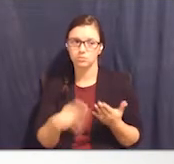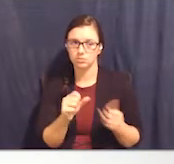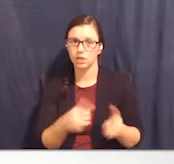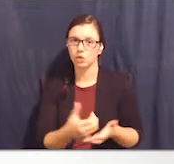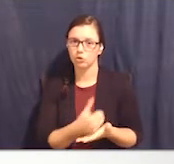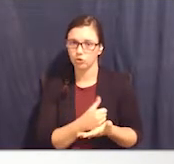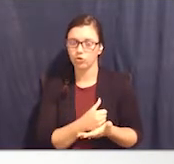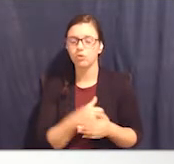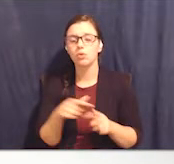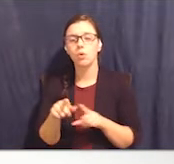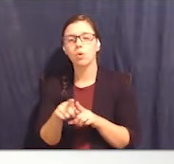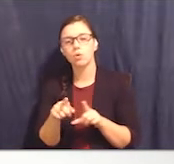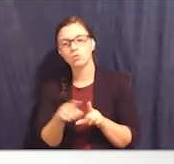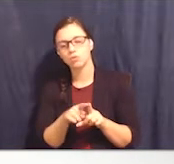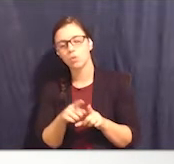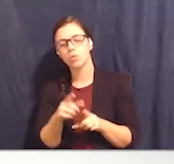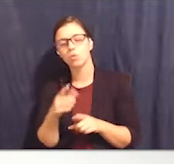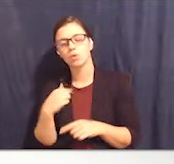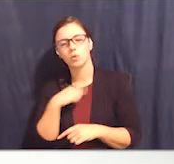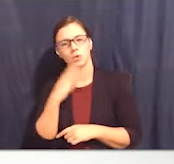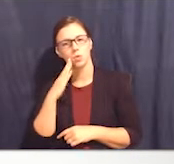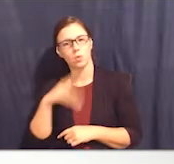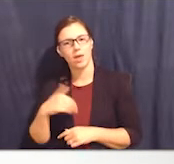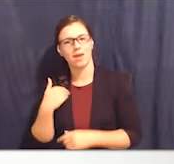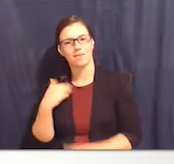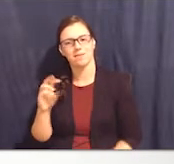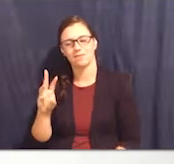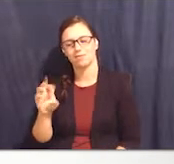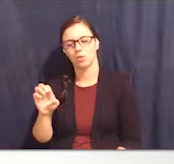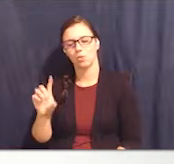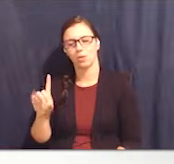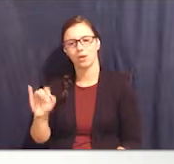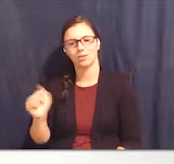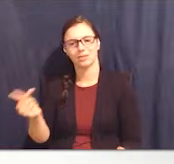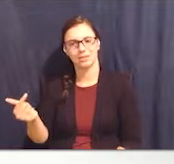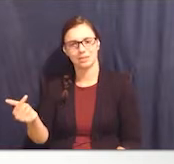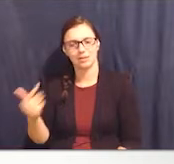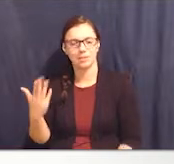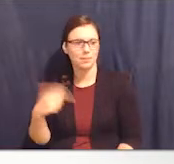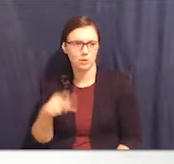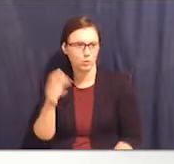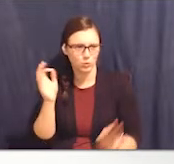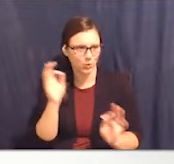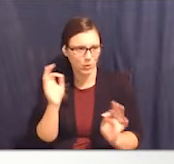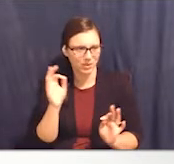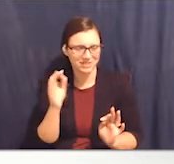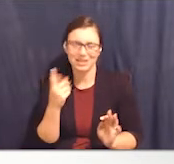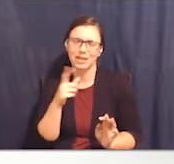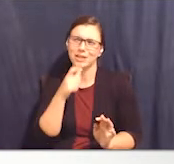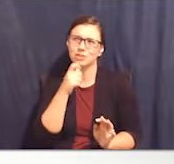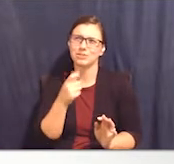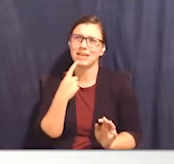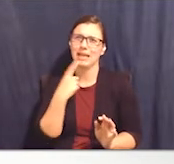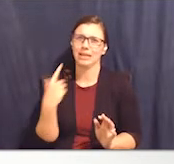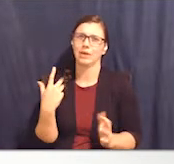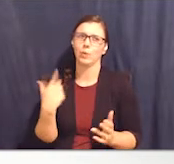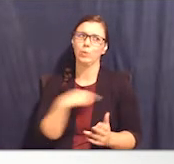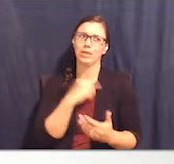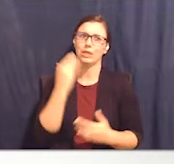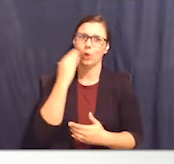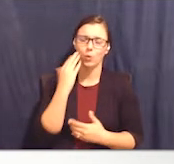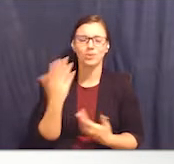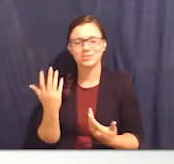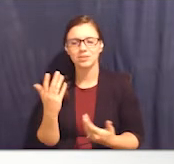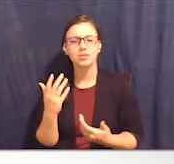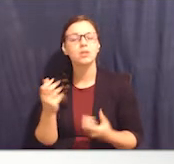meet they're able to do all of they get credit, they can move and get credit for courses. I mean, it's really it's